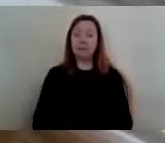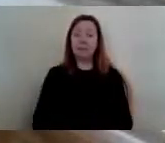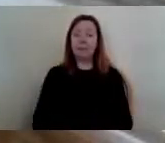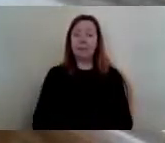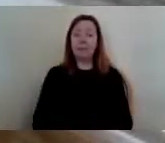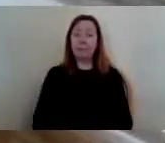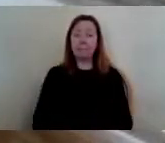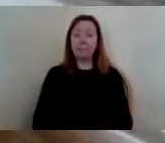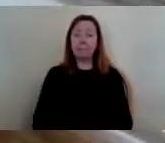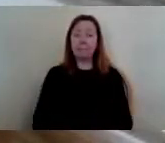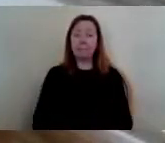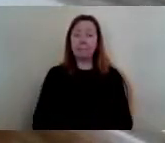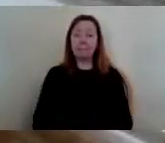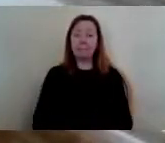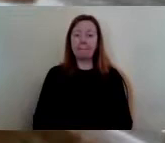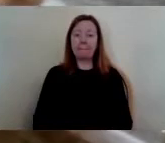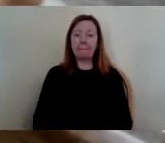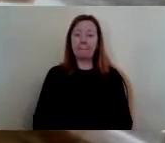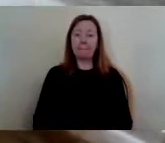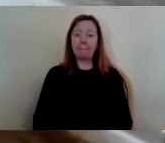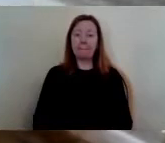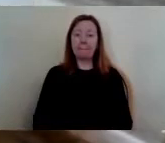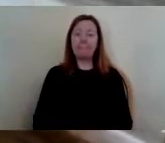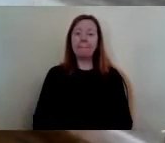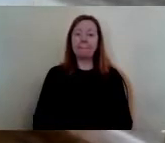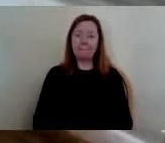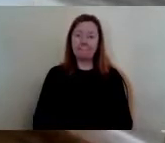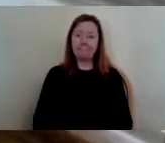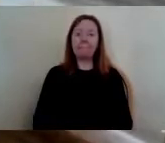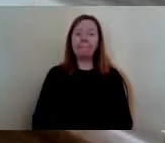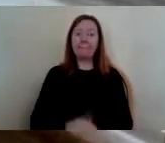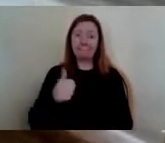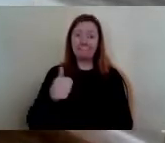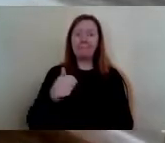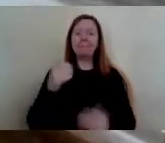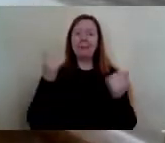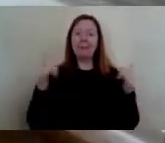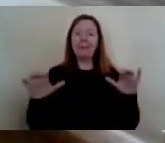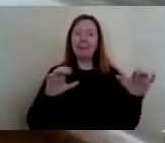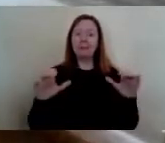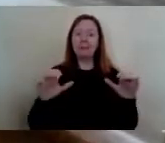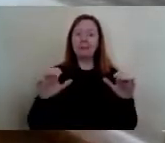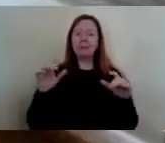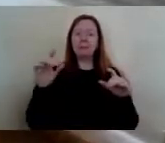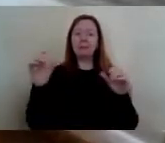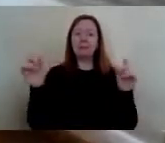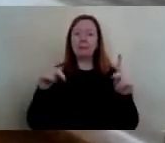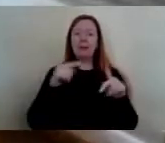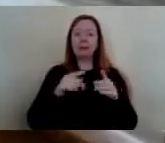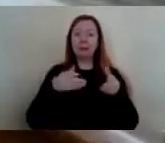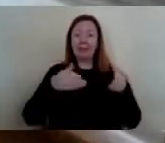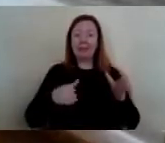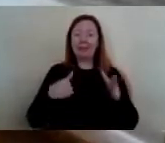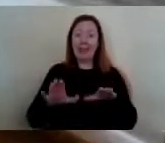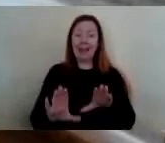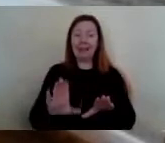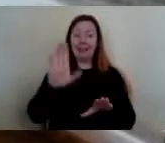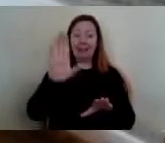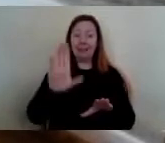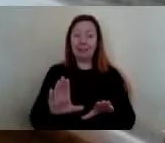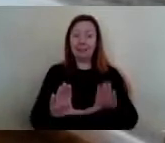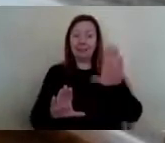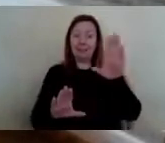good, arms down, and back all the way down. All right, we're gonna go ahead and back to those the leg lifts one more